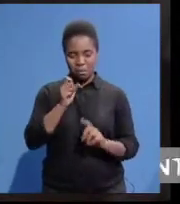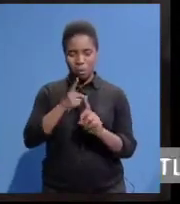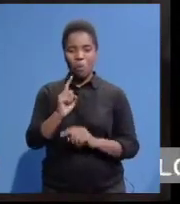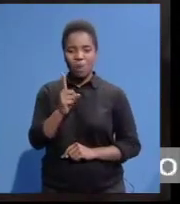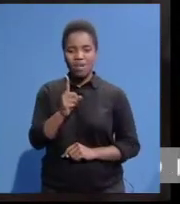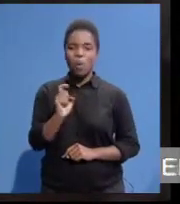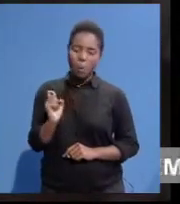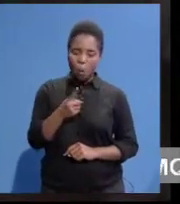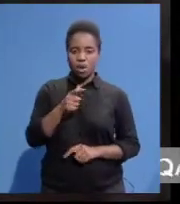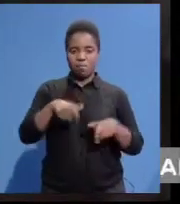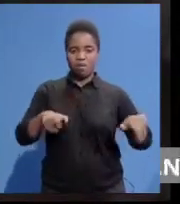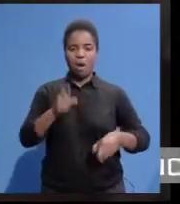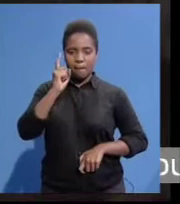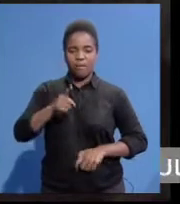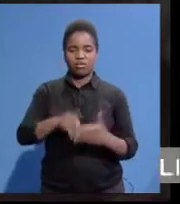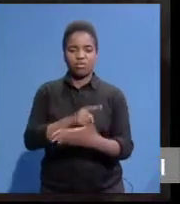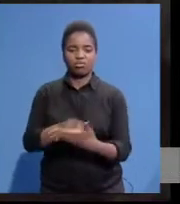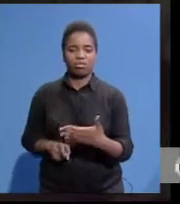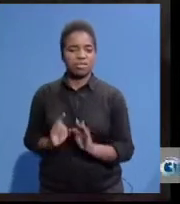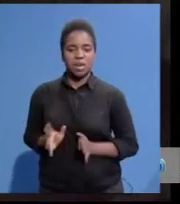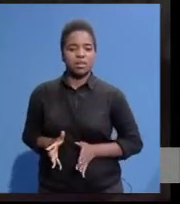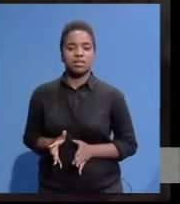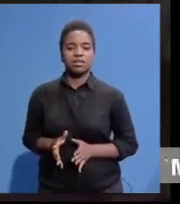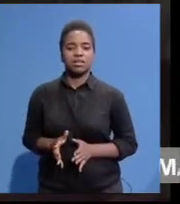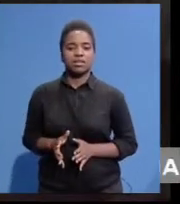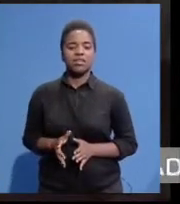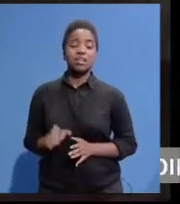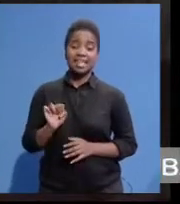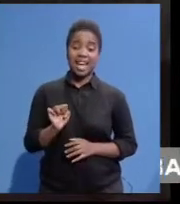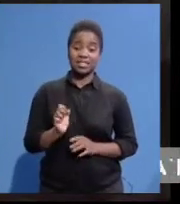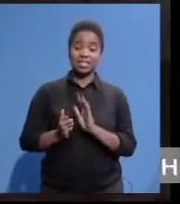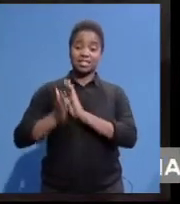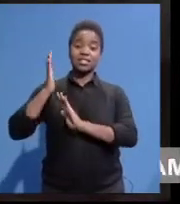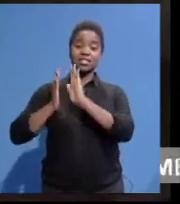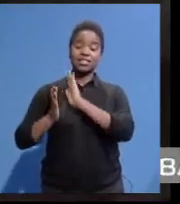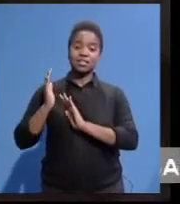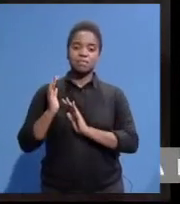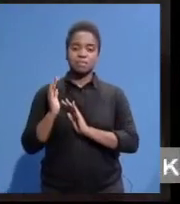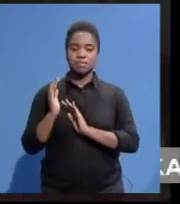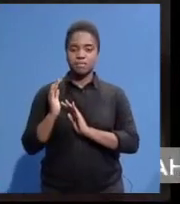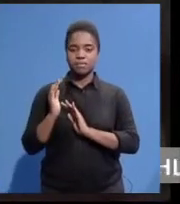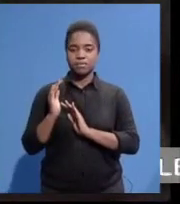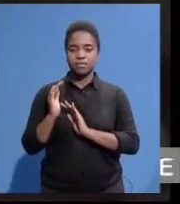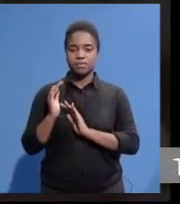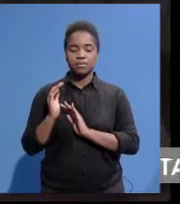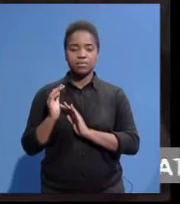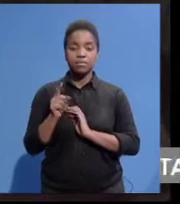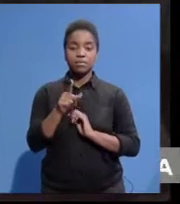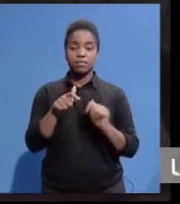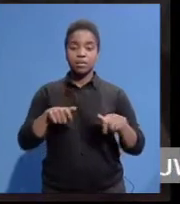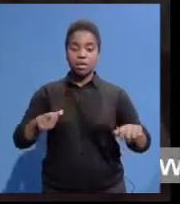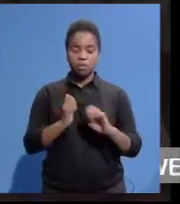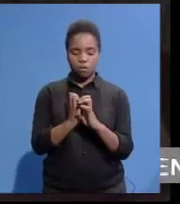On numerous occasions, it has been proved in history that people can enjoy the